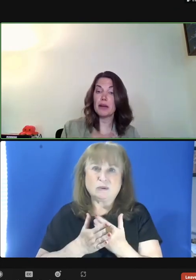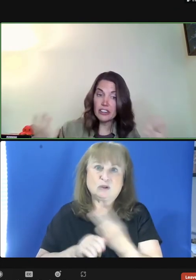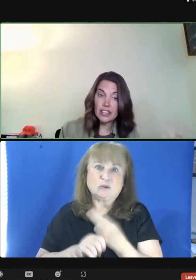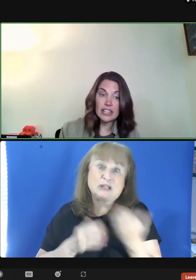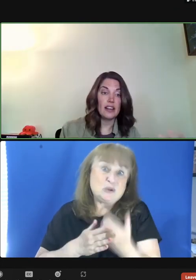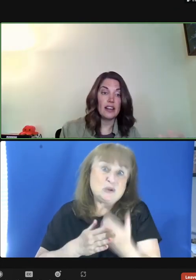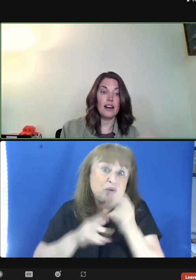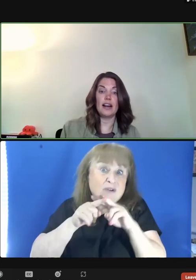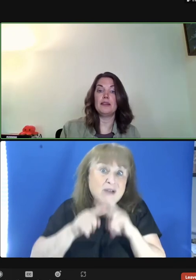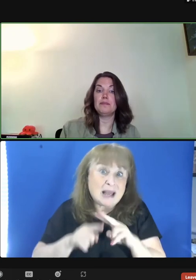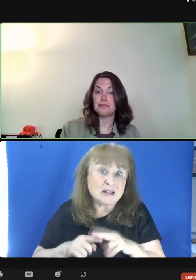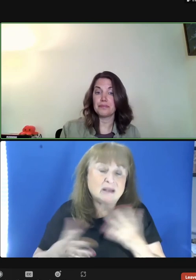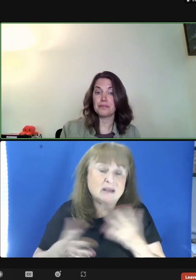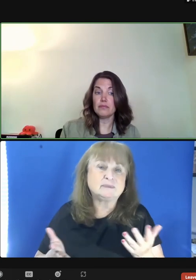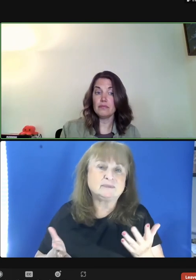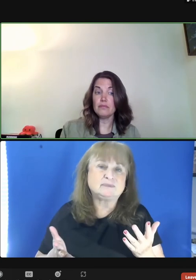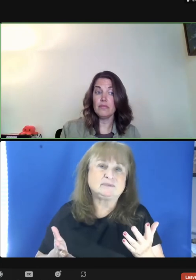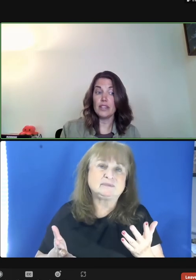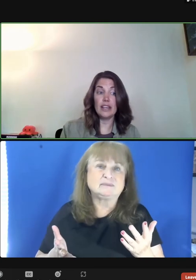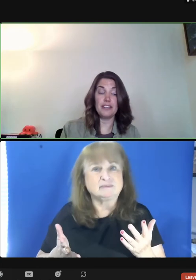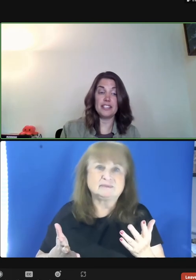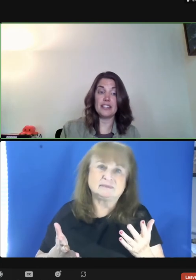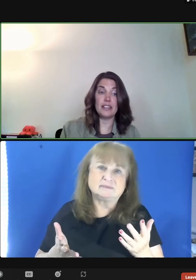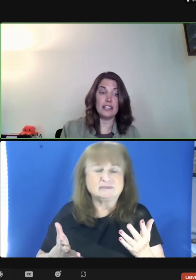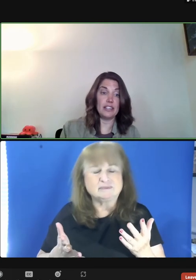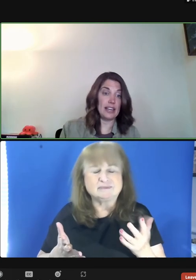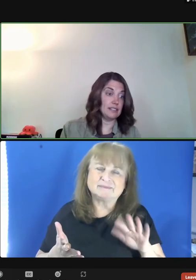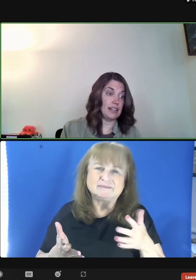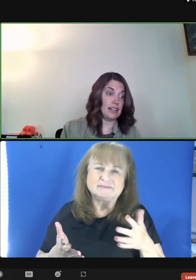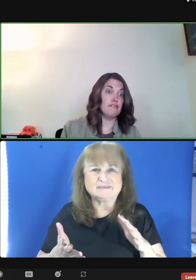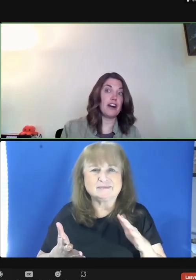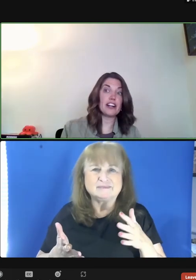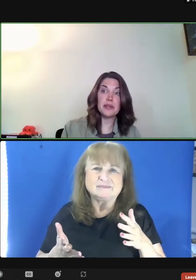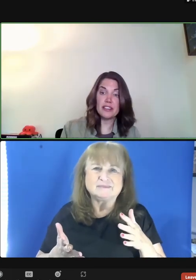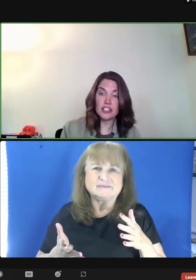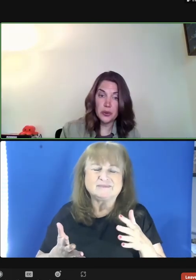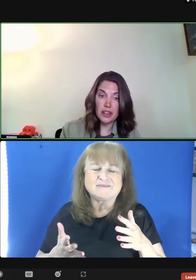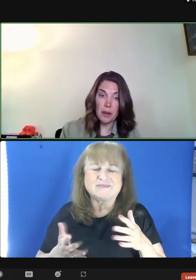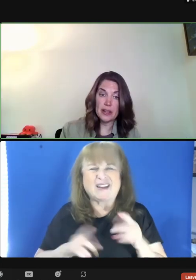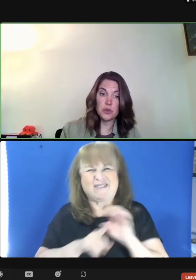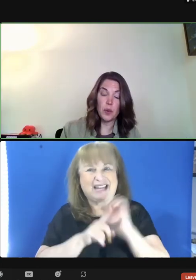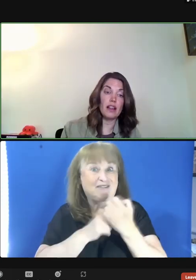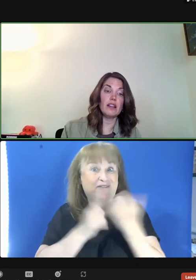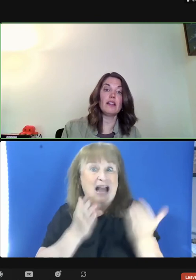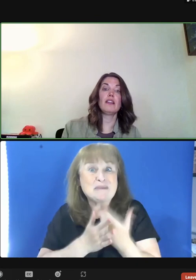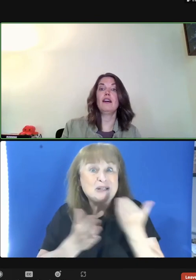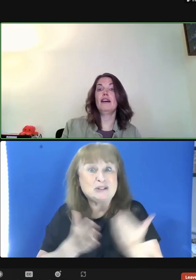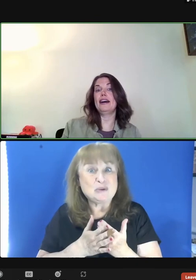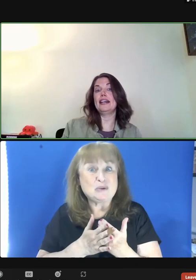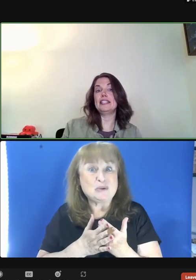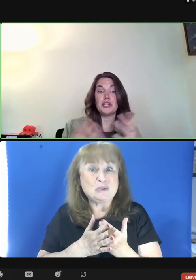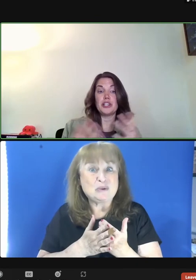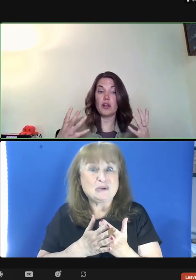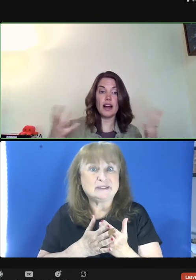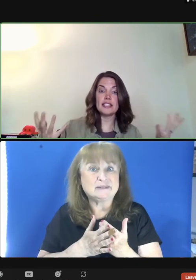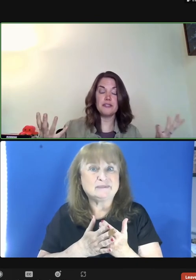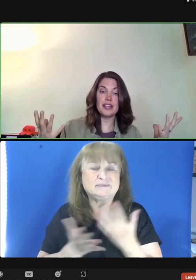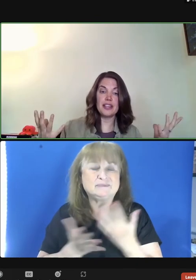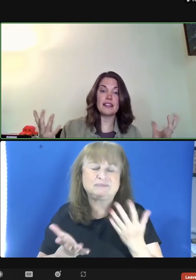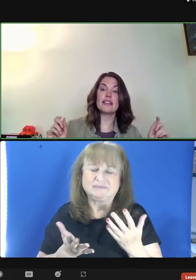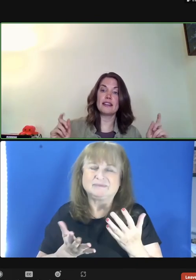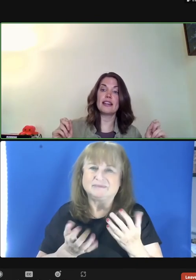new vocabulary, if it's in an environment that's new to them as well, You